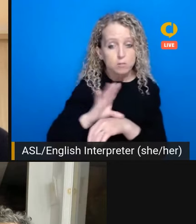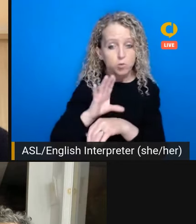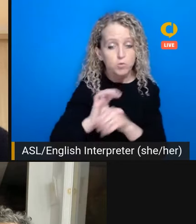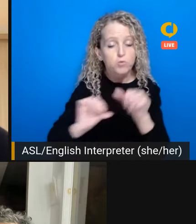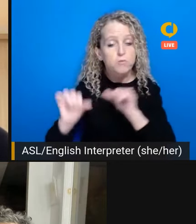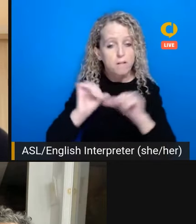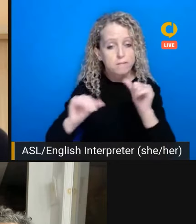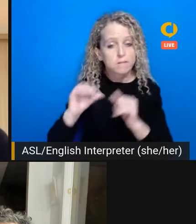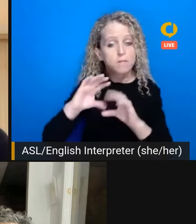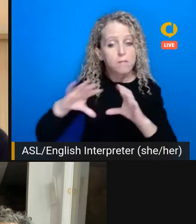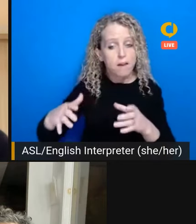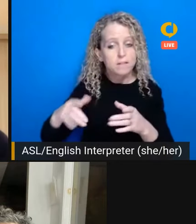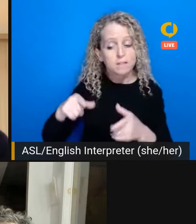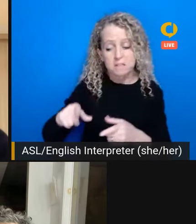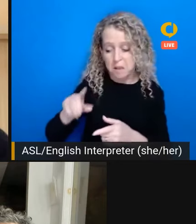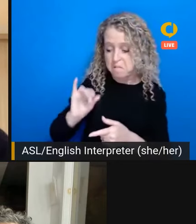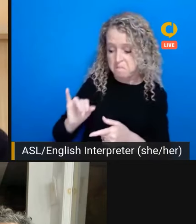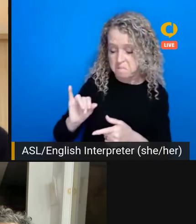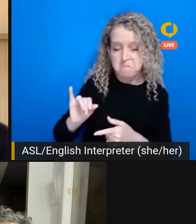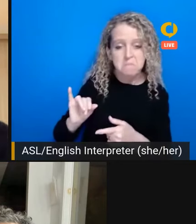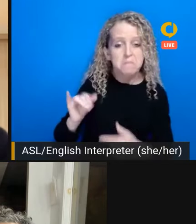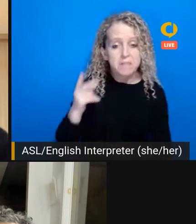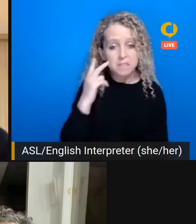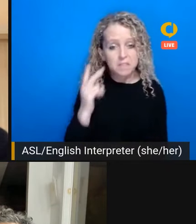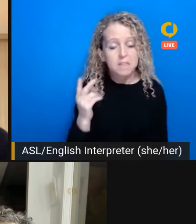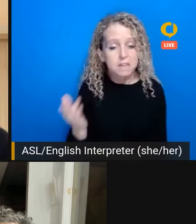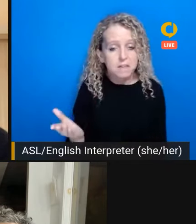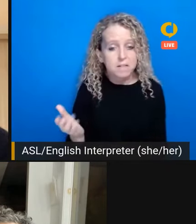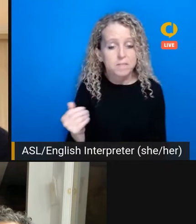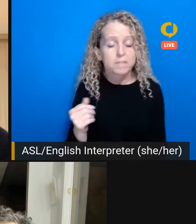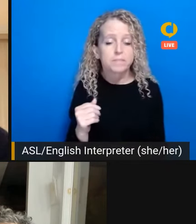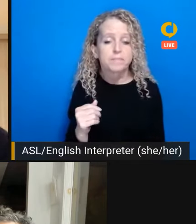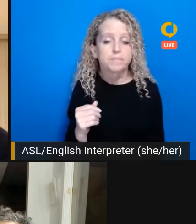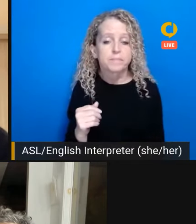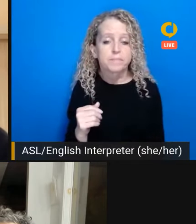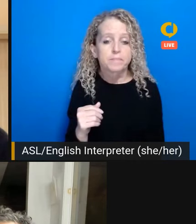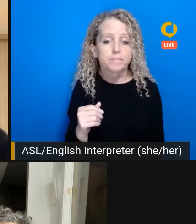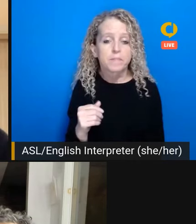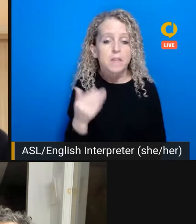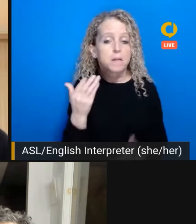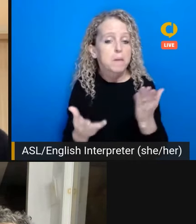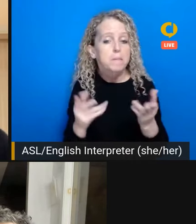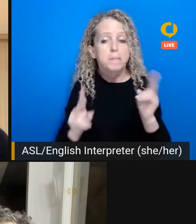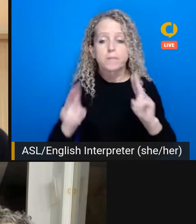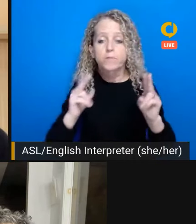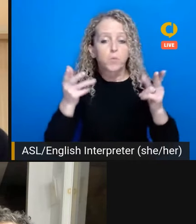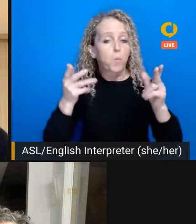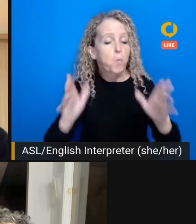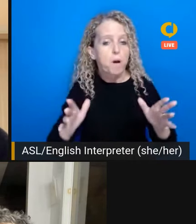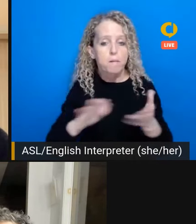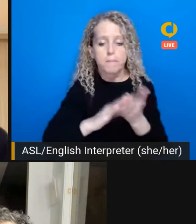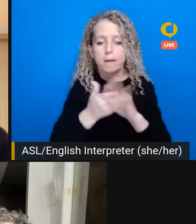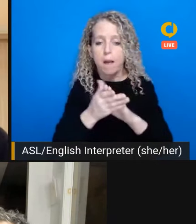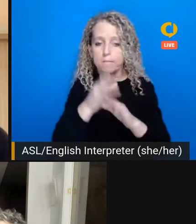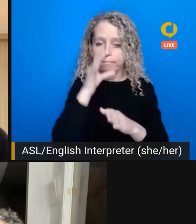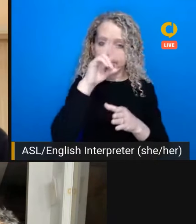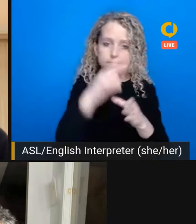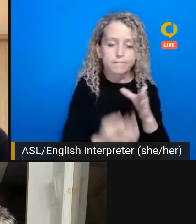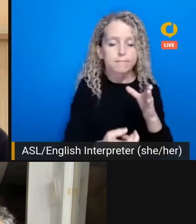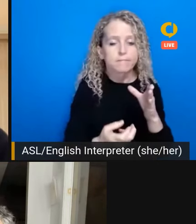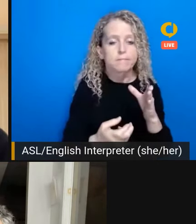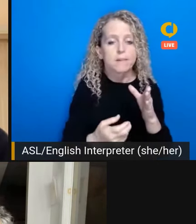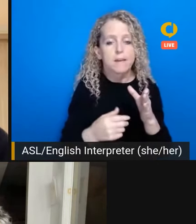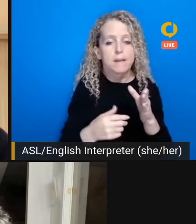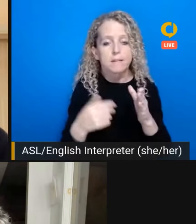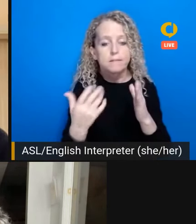principles, for example, which are for people maybe who don't want to be engineers or computer scientists, but get